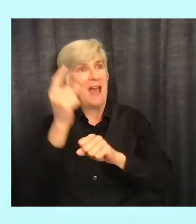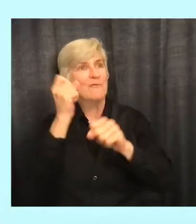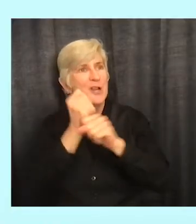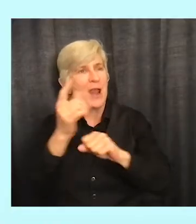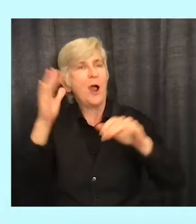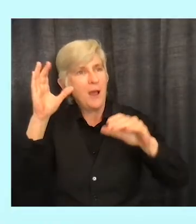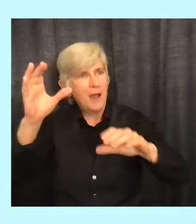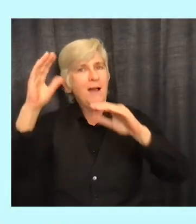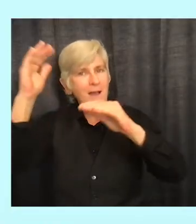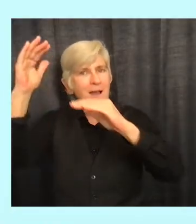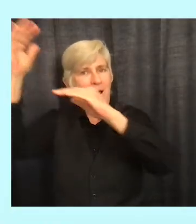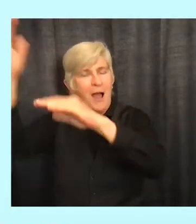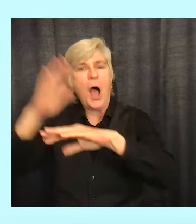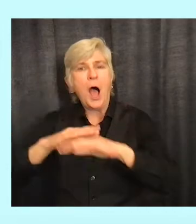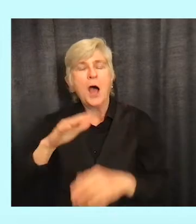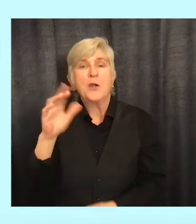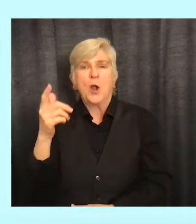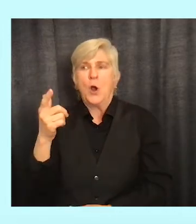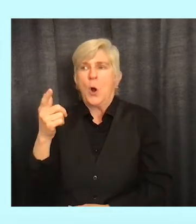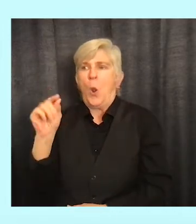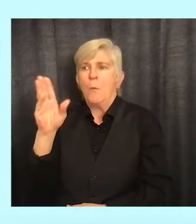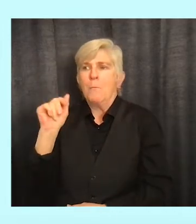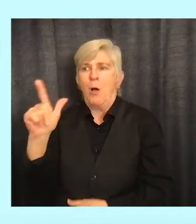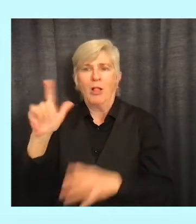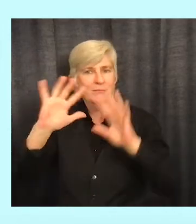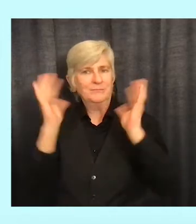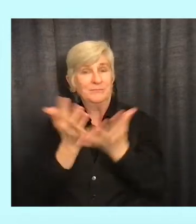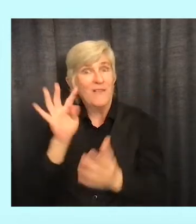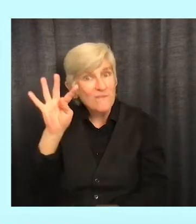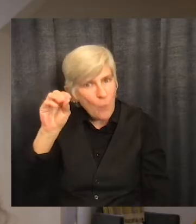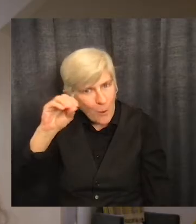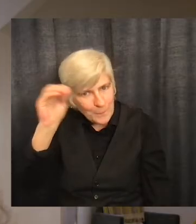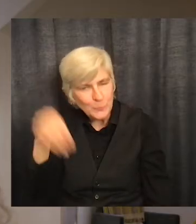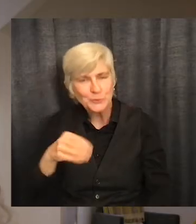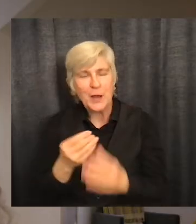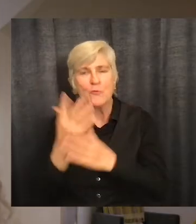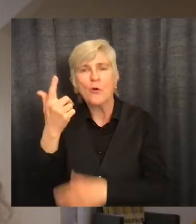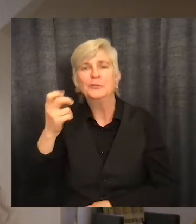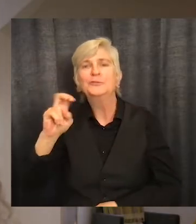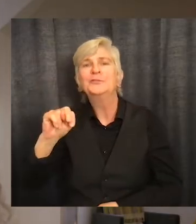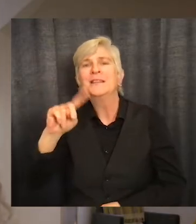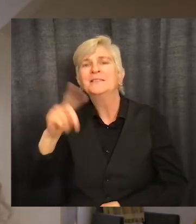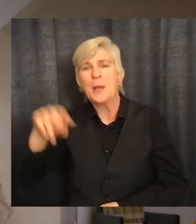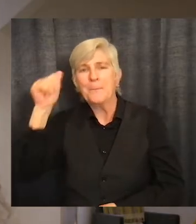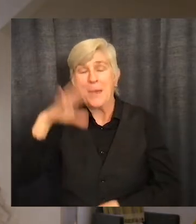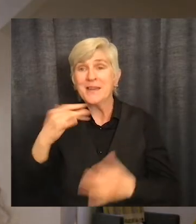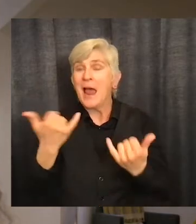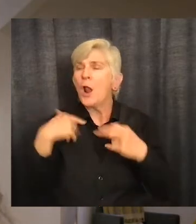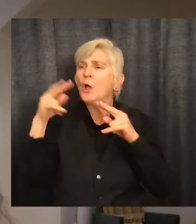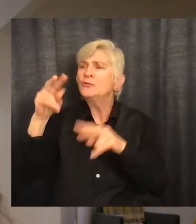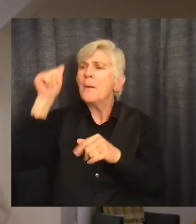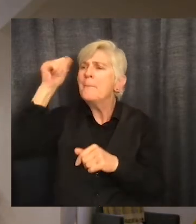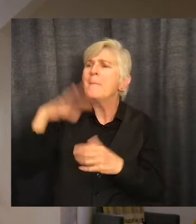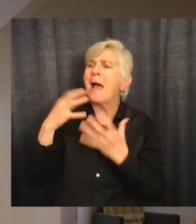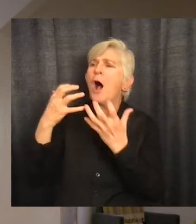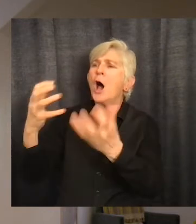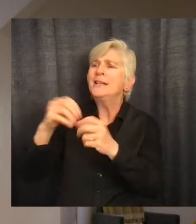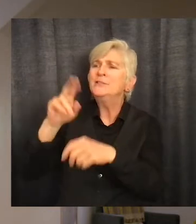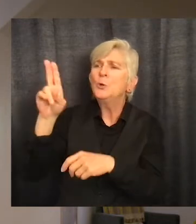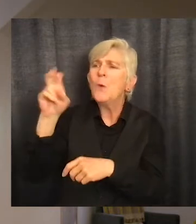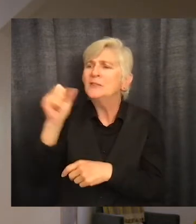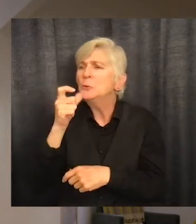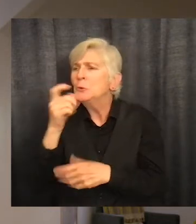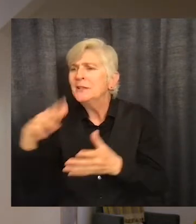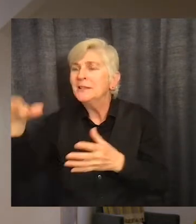40% year on year on Pinterest globally. You heard me right, 40% growth. Now let's take a look at the